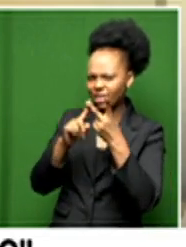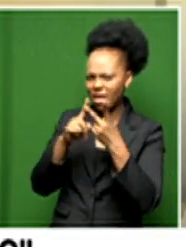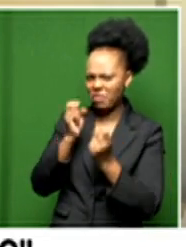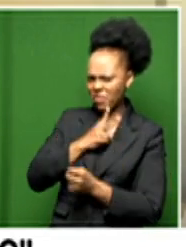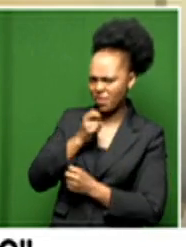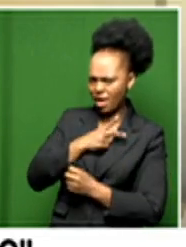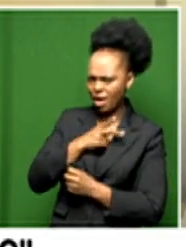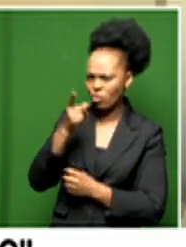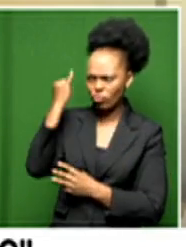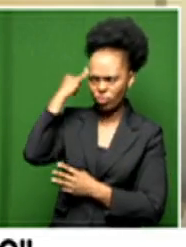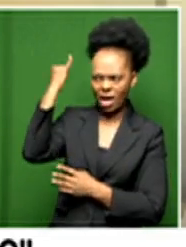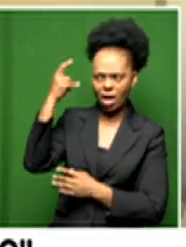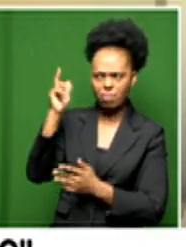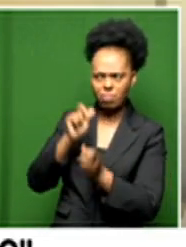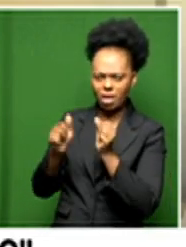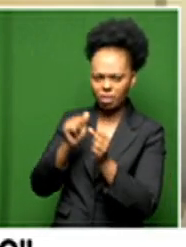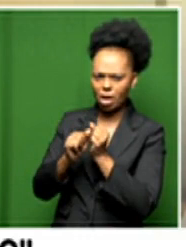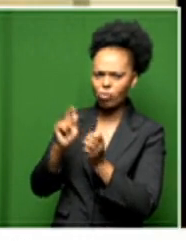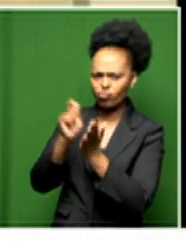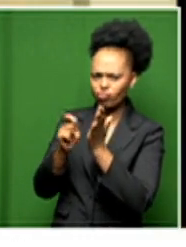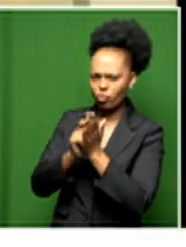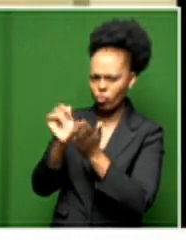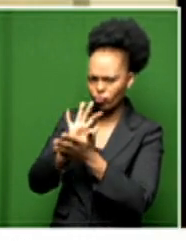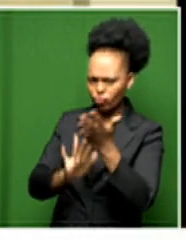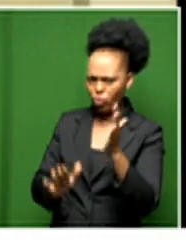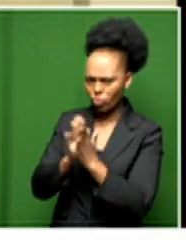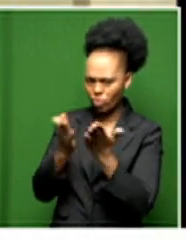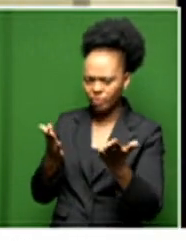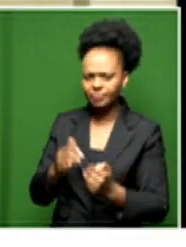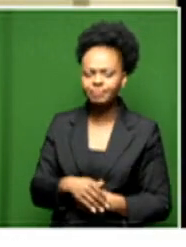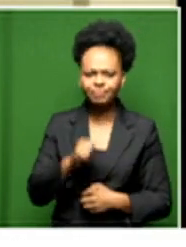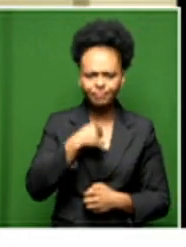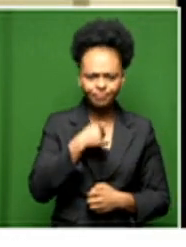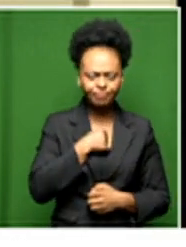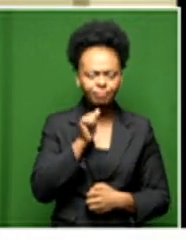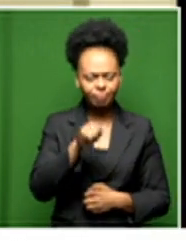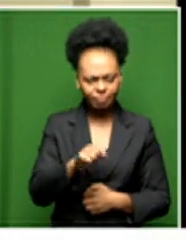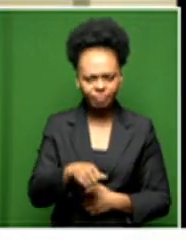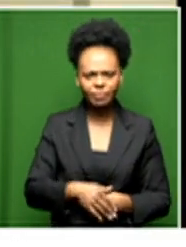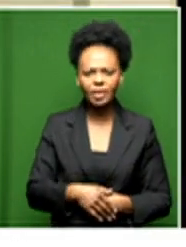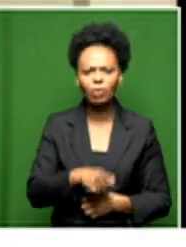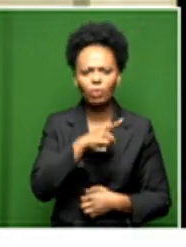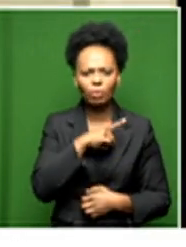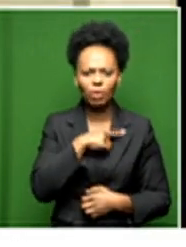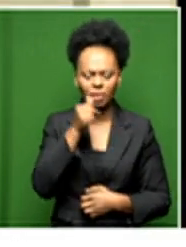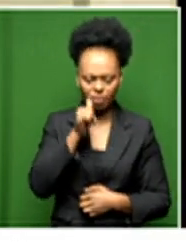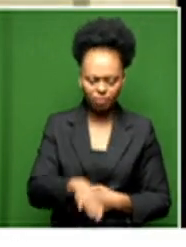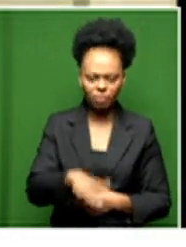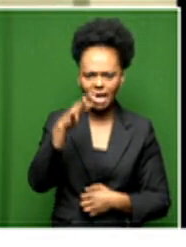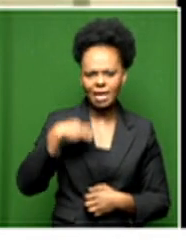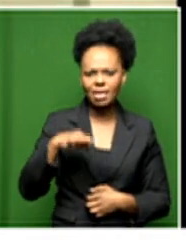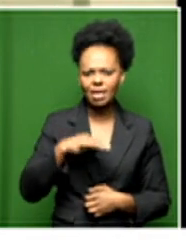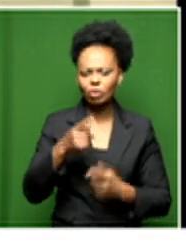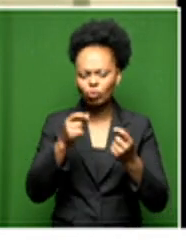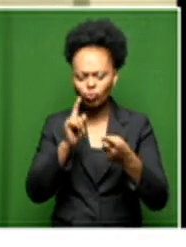Yeah, so I was brought up in where I was told that a girl had to do a certain thing and she wasn't allowed to go and do this and she wasn't